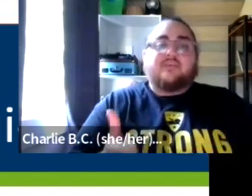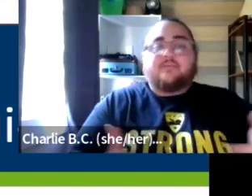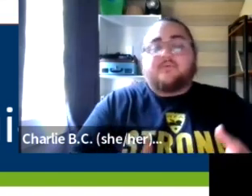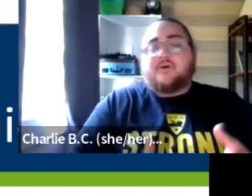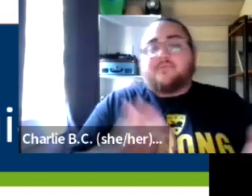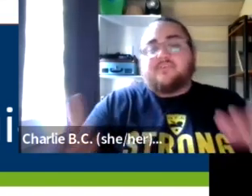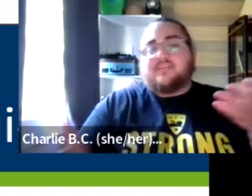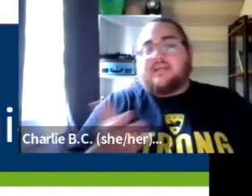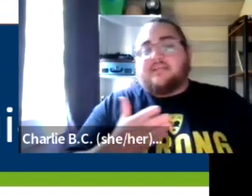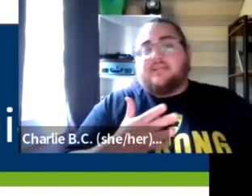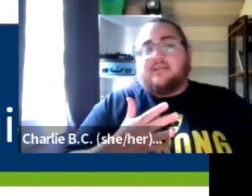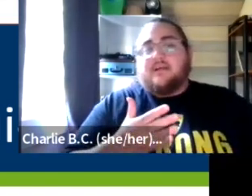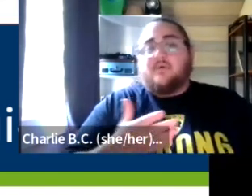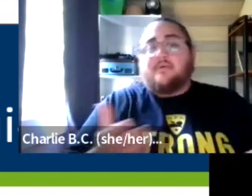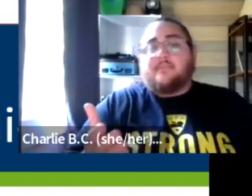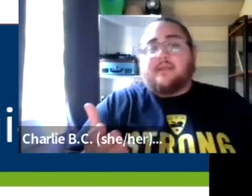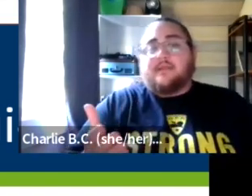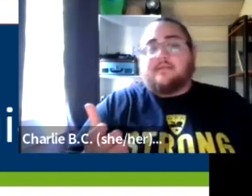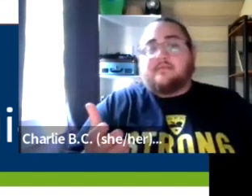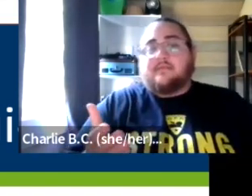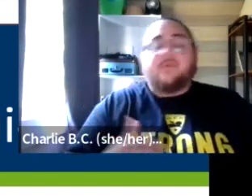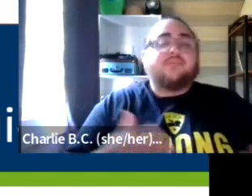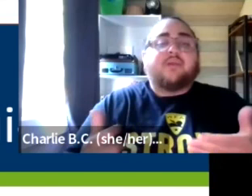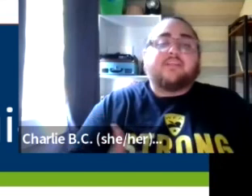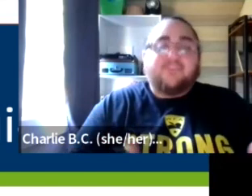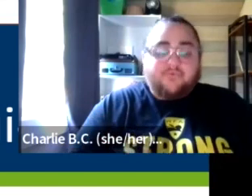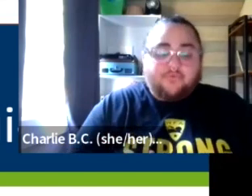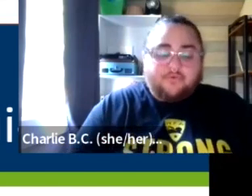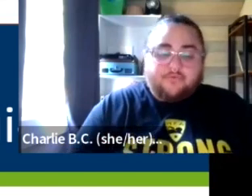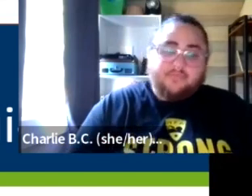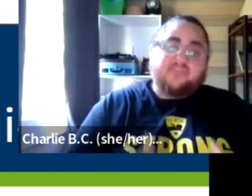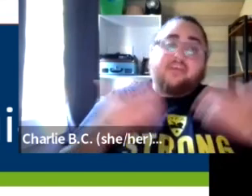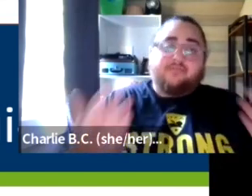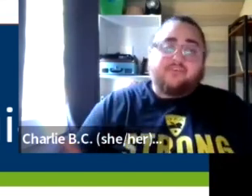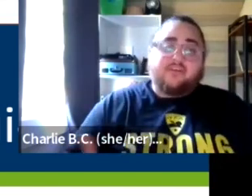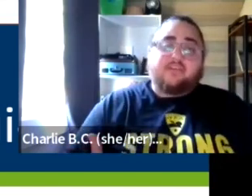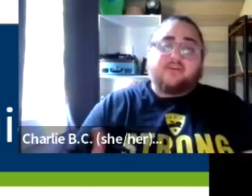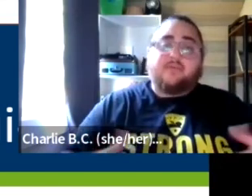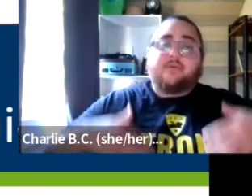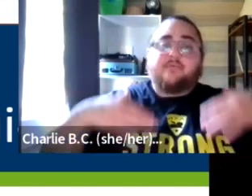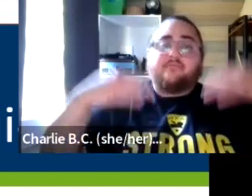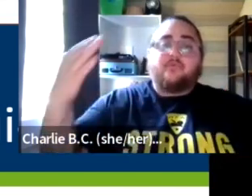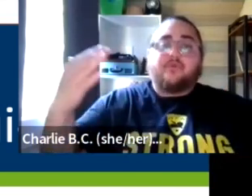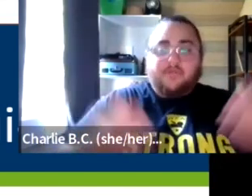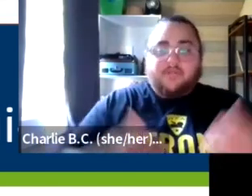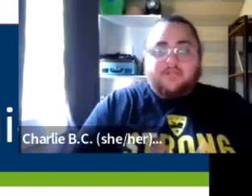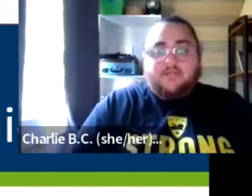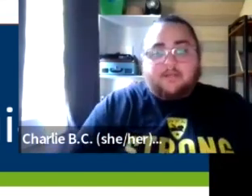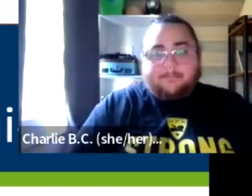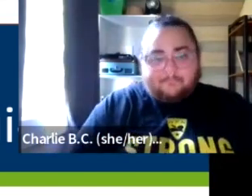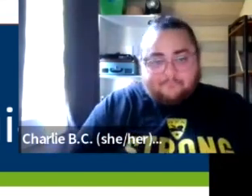so this document will help you decide what you might need to do in order for it to be safe to kind of come above